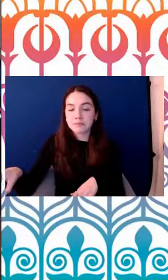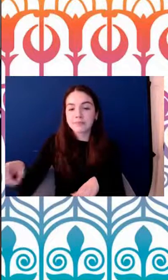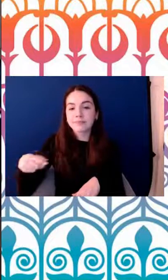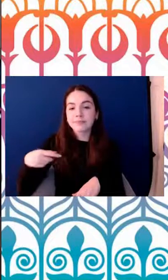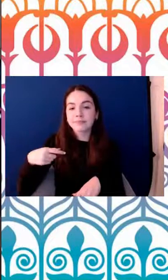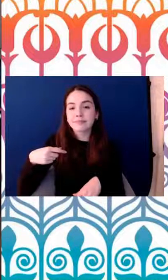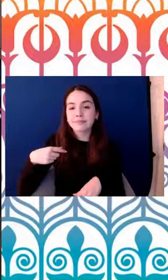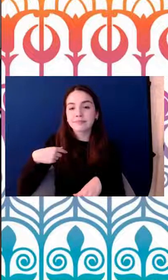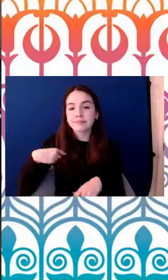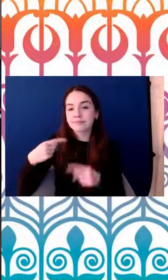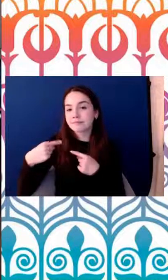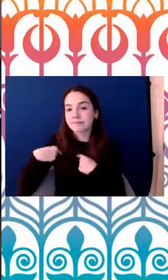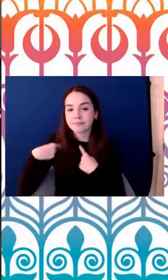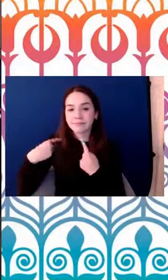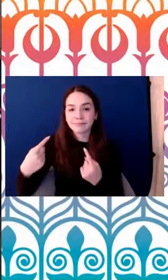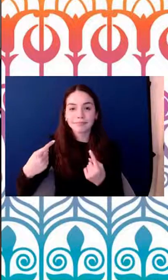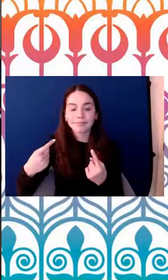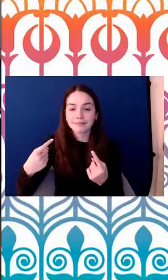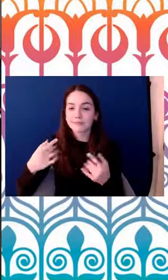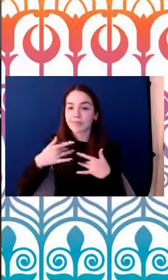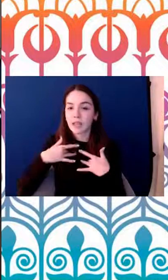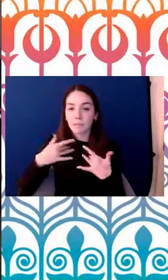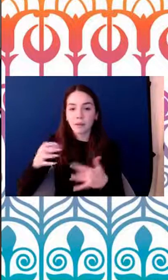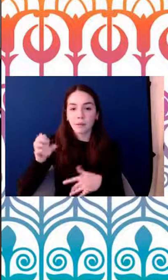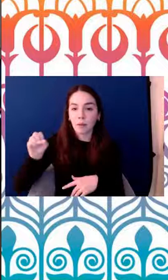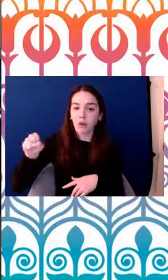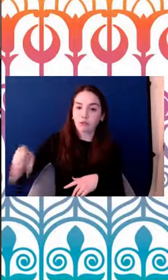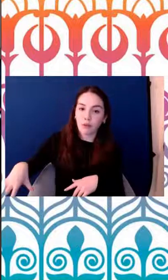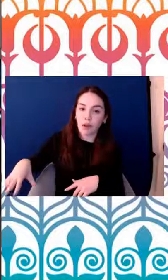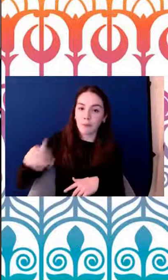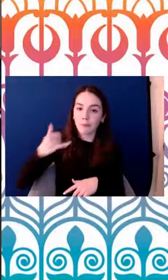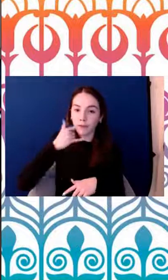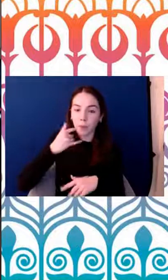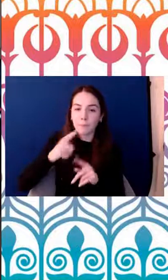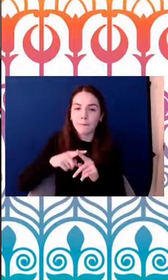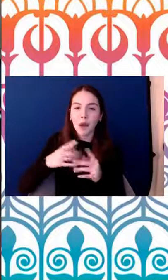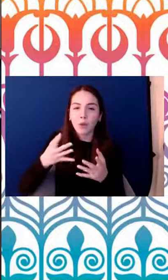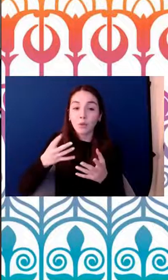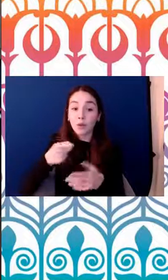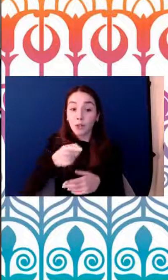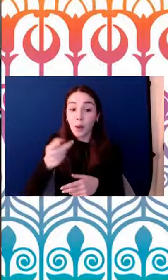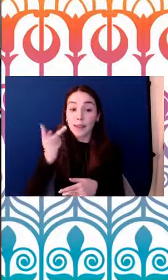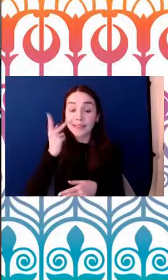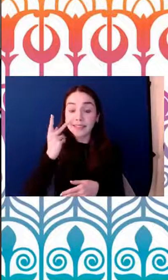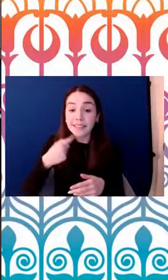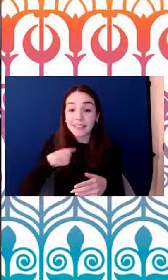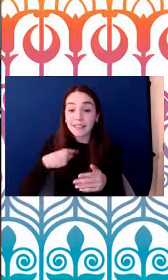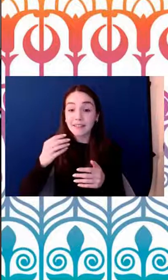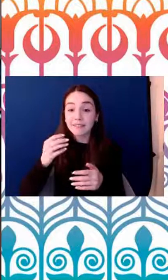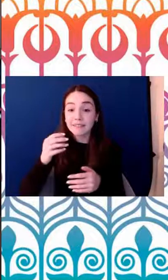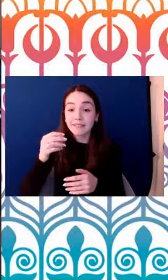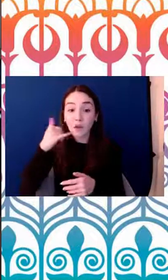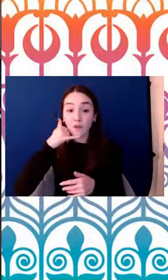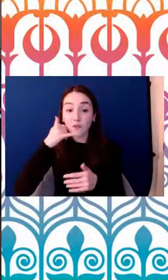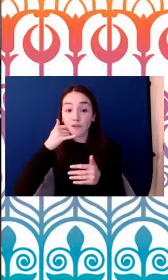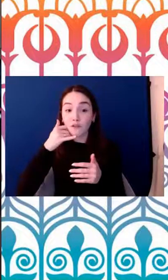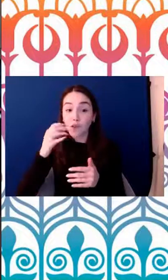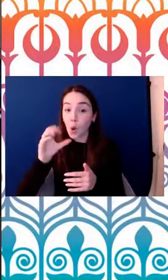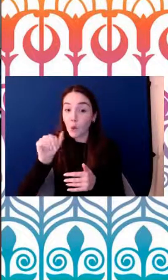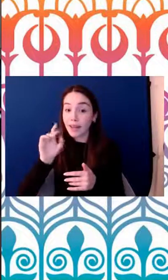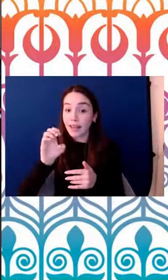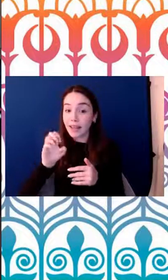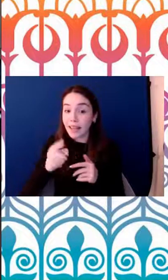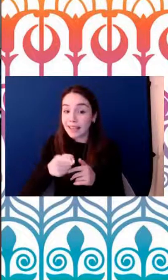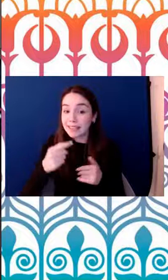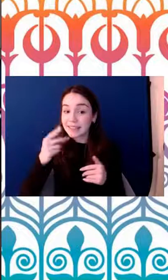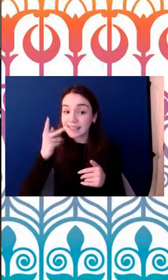it pretty much every time. But I got to show, I wonder if you guys can see my case. I just got a new case. See the yoga poses? I wanted to do